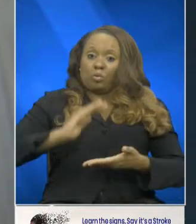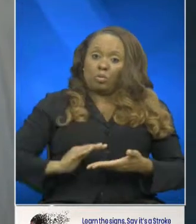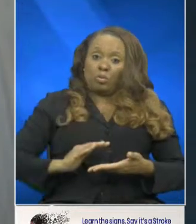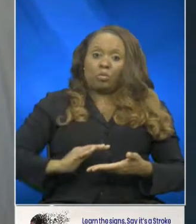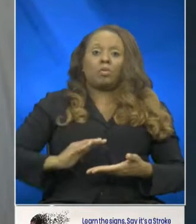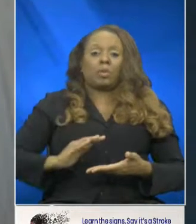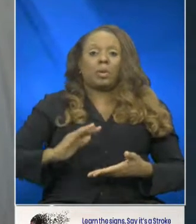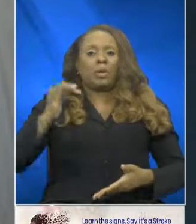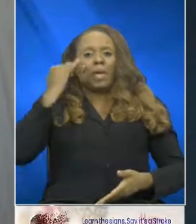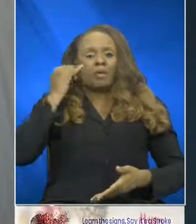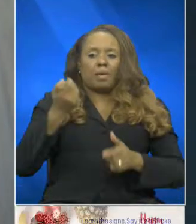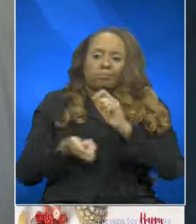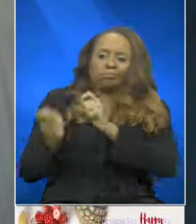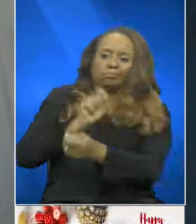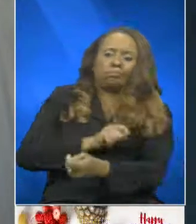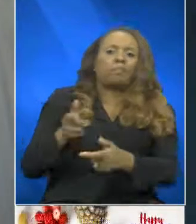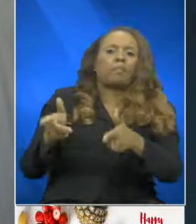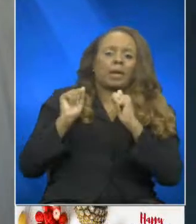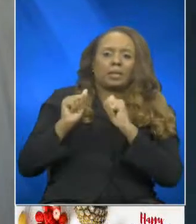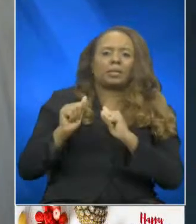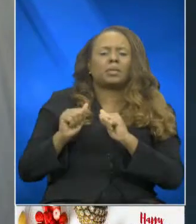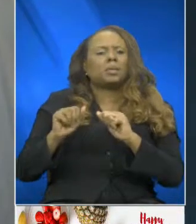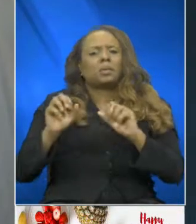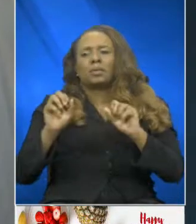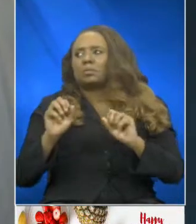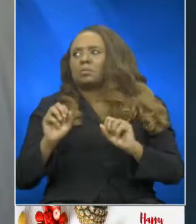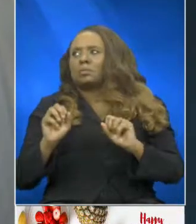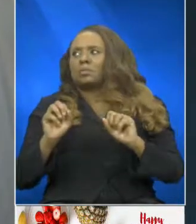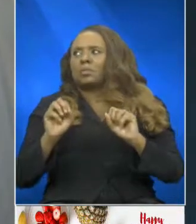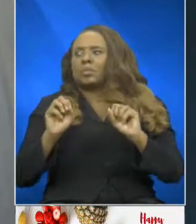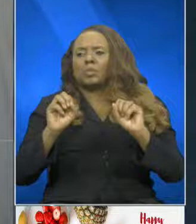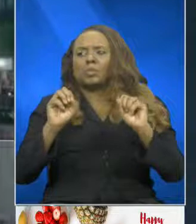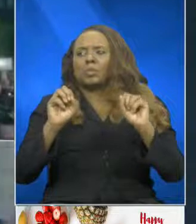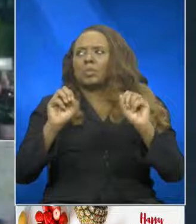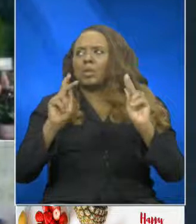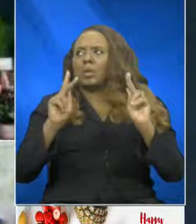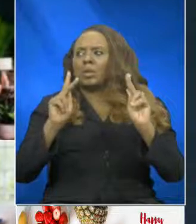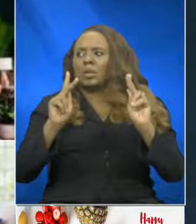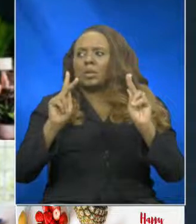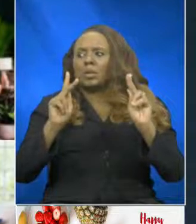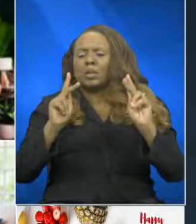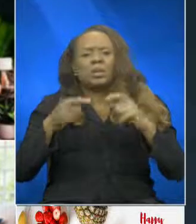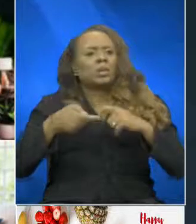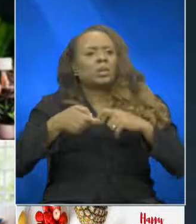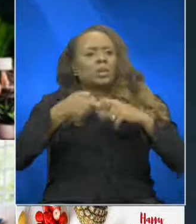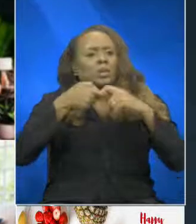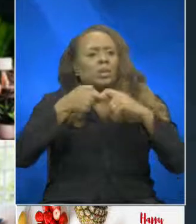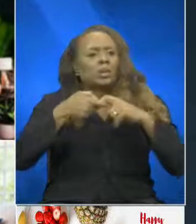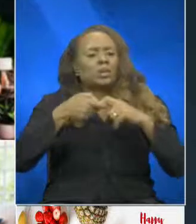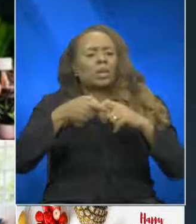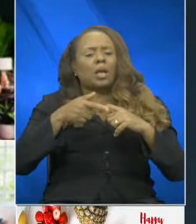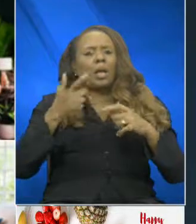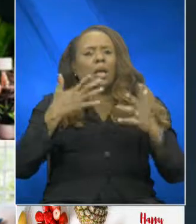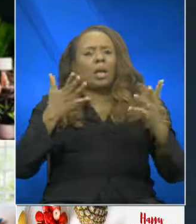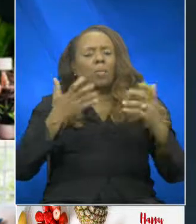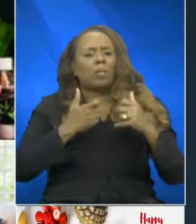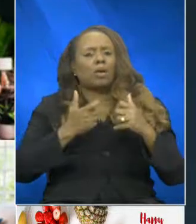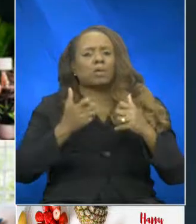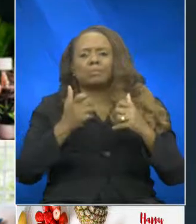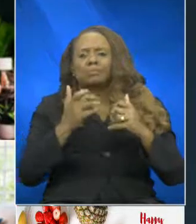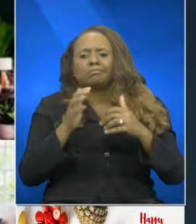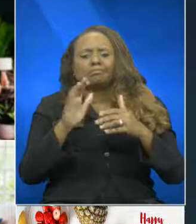reversed quickly. Okay. I want to So return again, to the case of the lady with the TIA, because